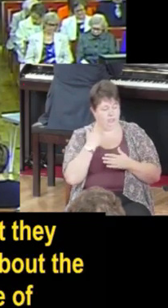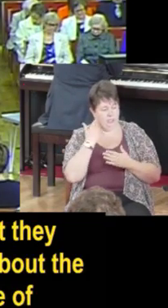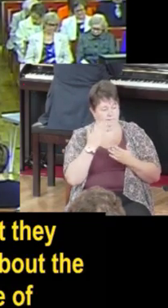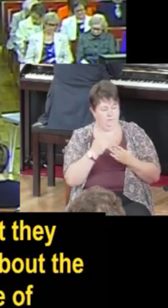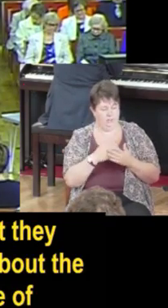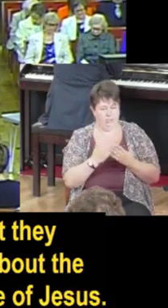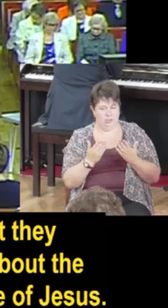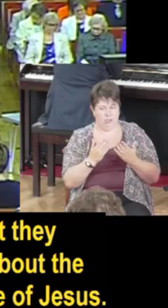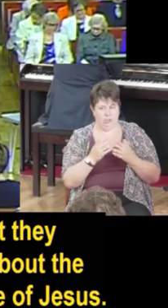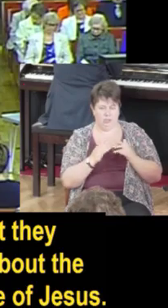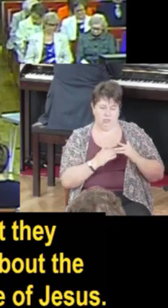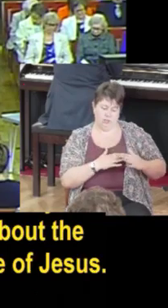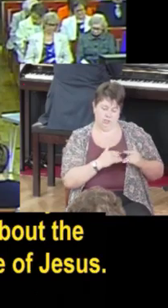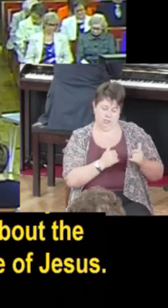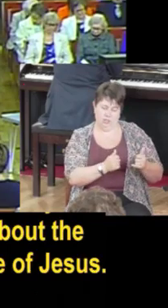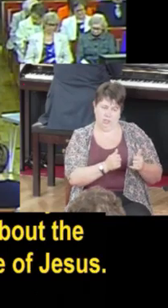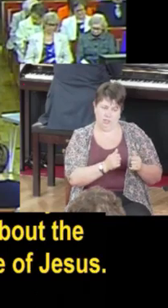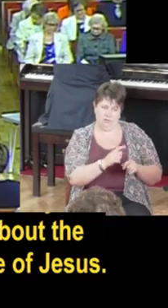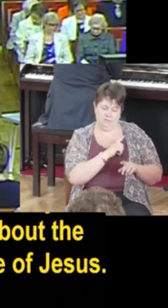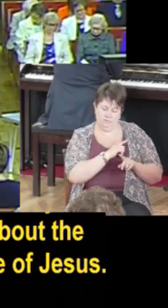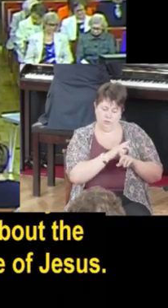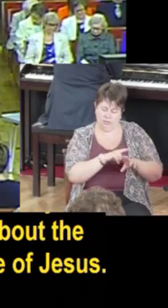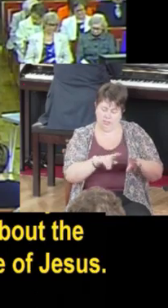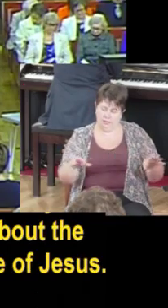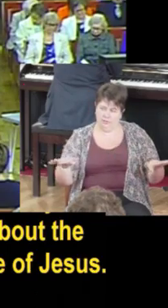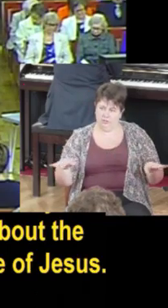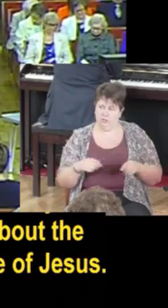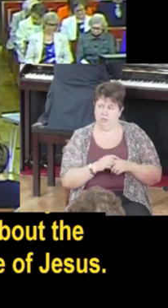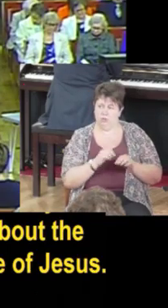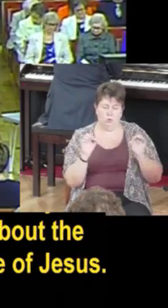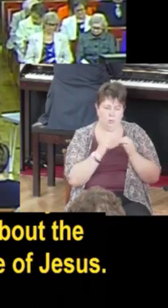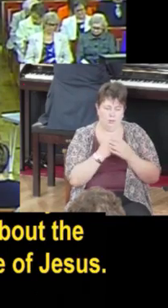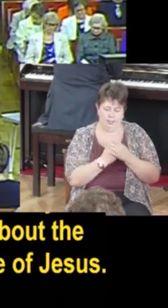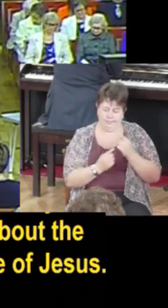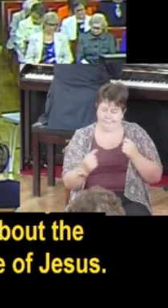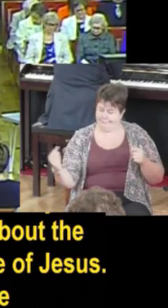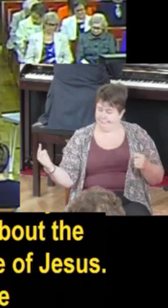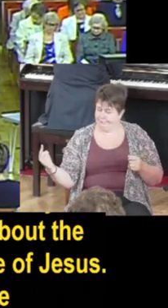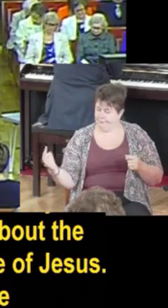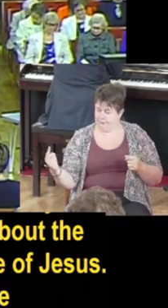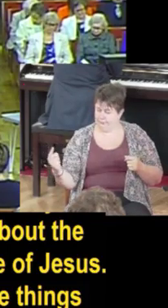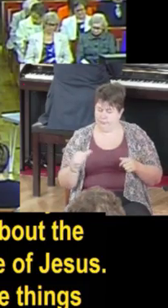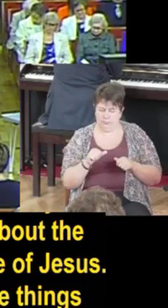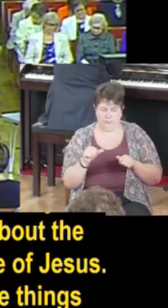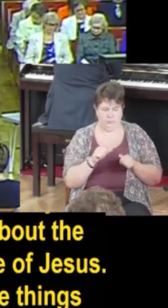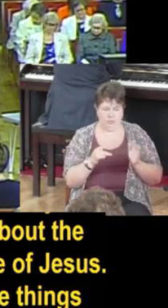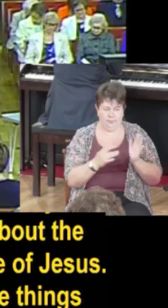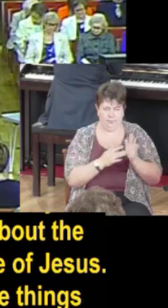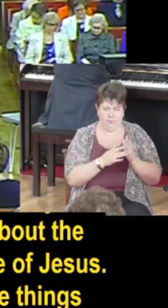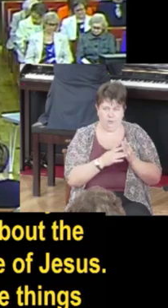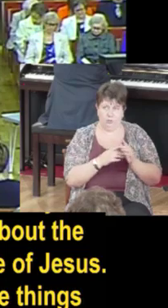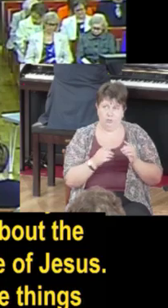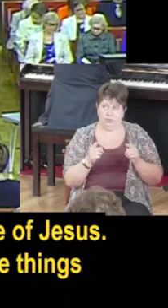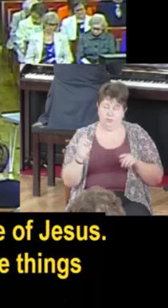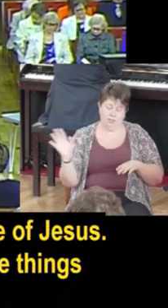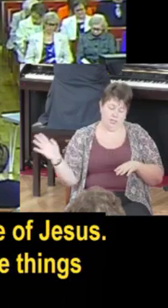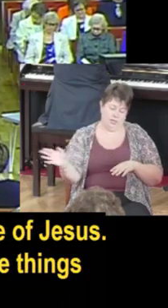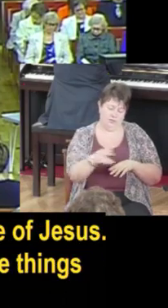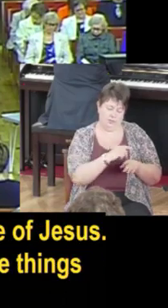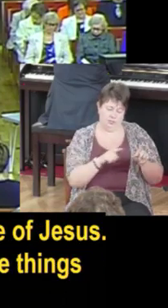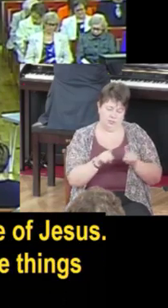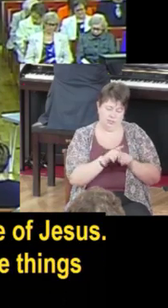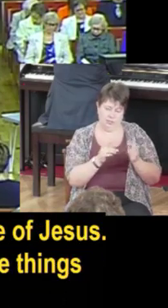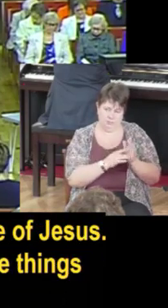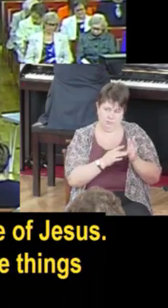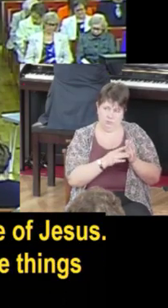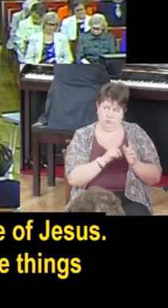to care for others so that no one is left out, but everyone knows that they're important to you. In